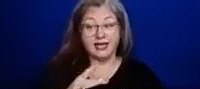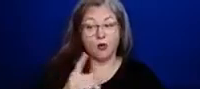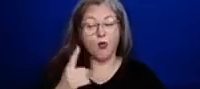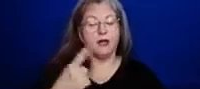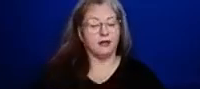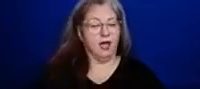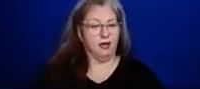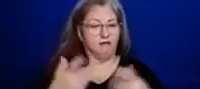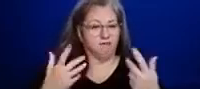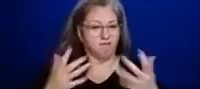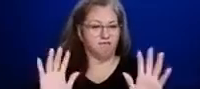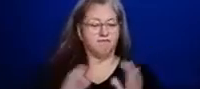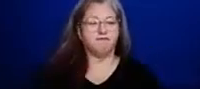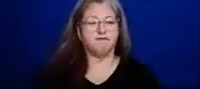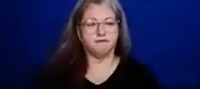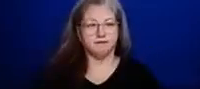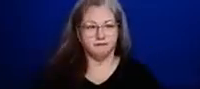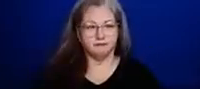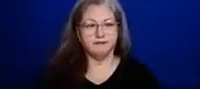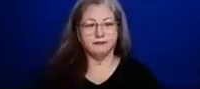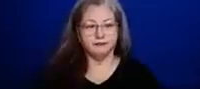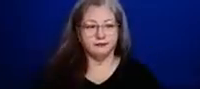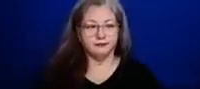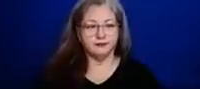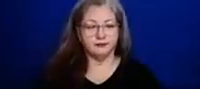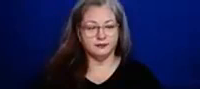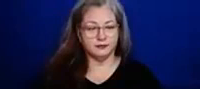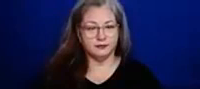once. Okay. Go ahead.